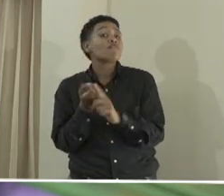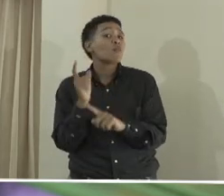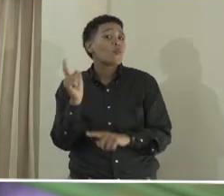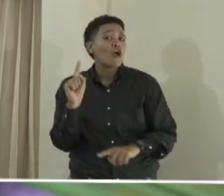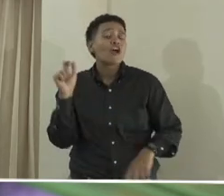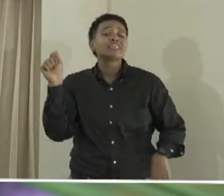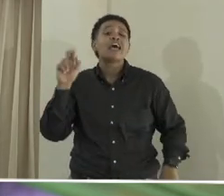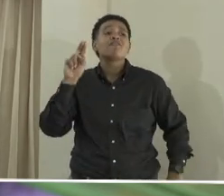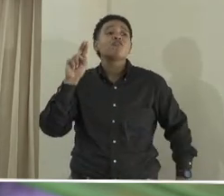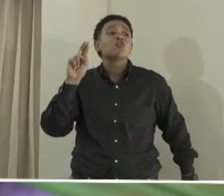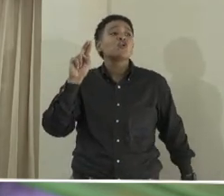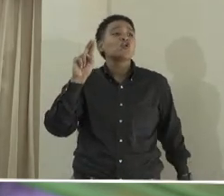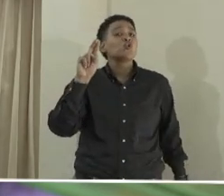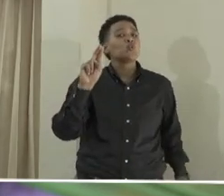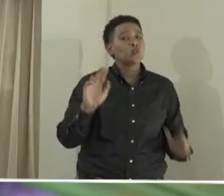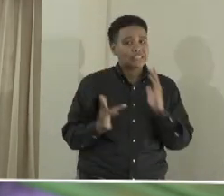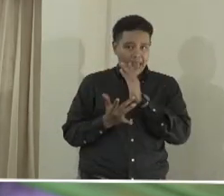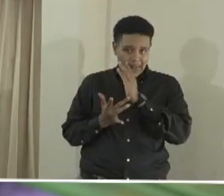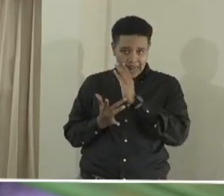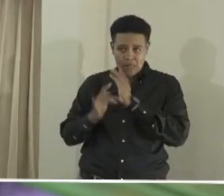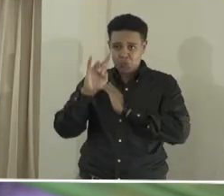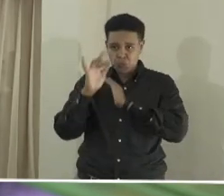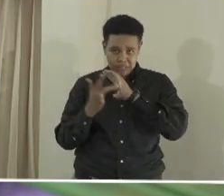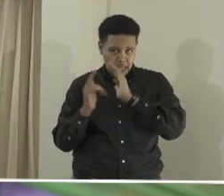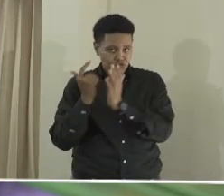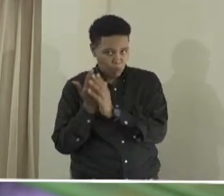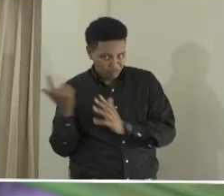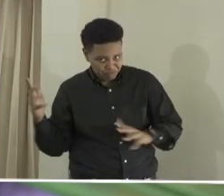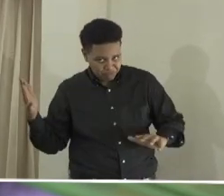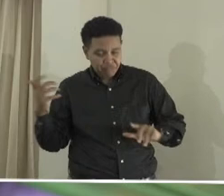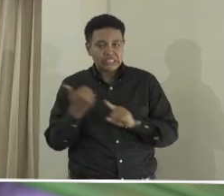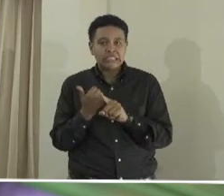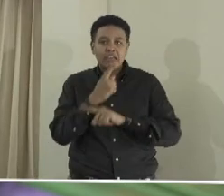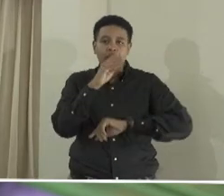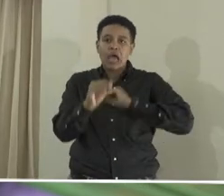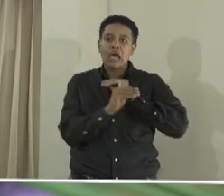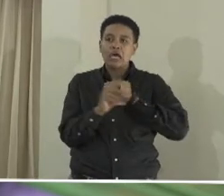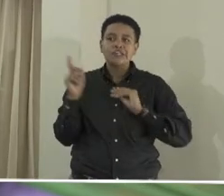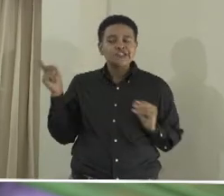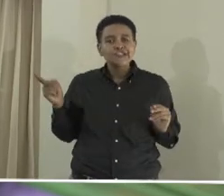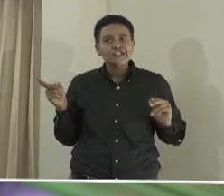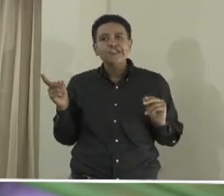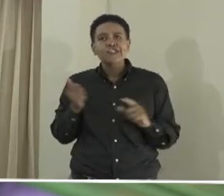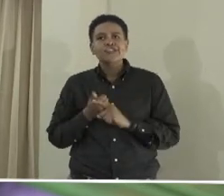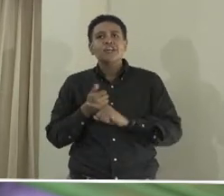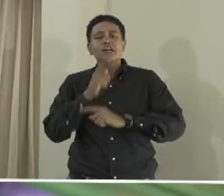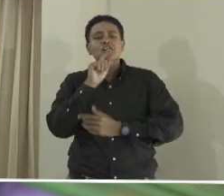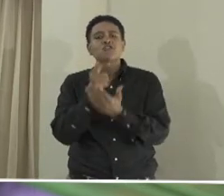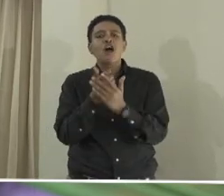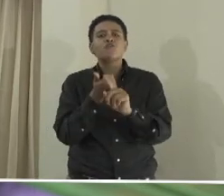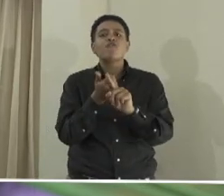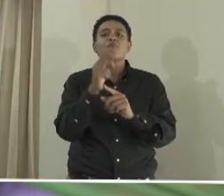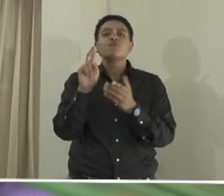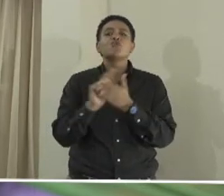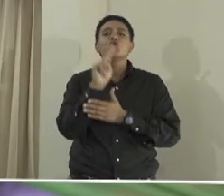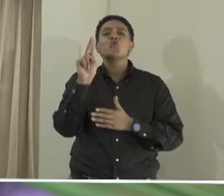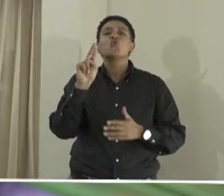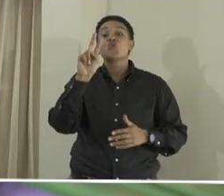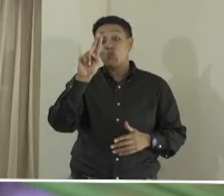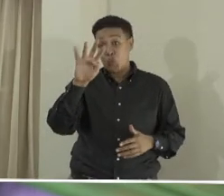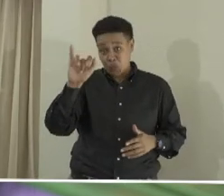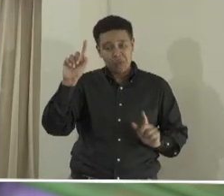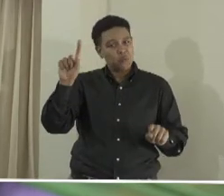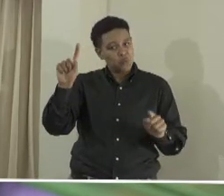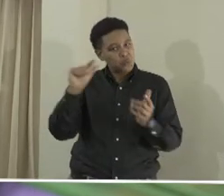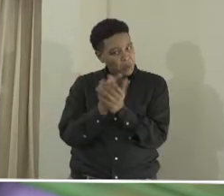the University of Technology, and he's also a graduate of the University of the West